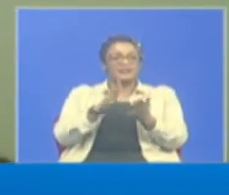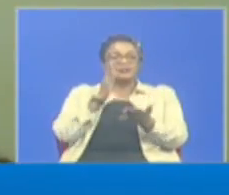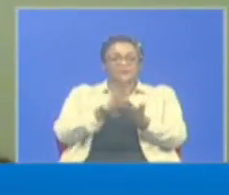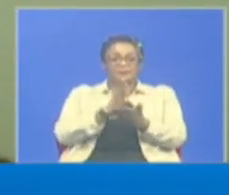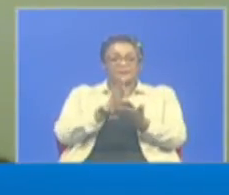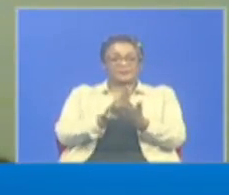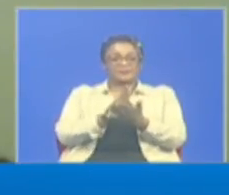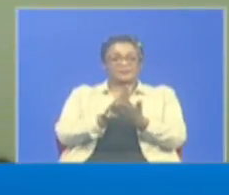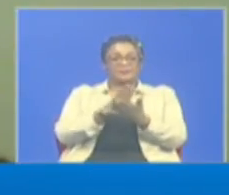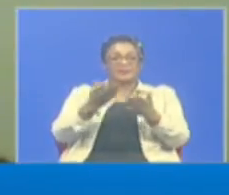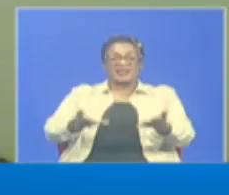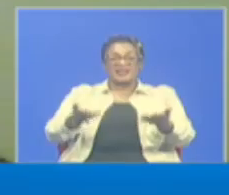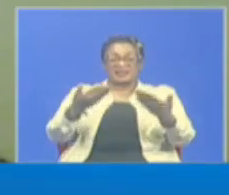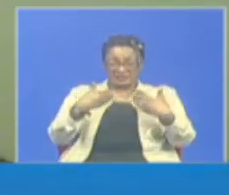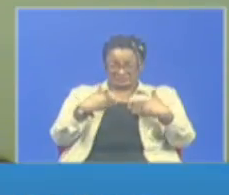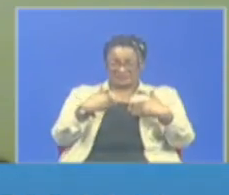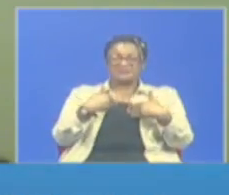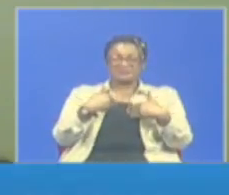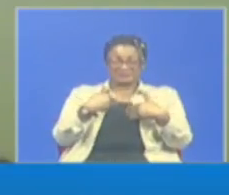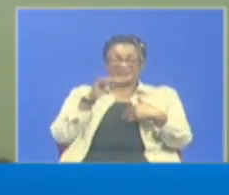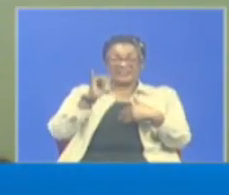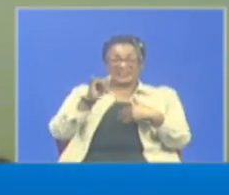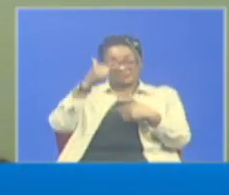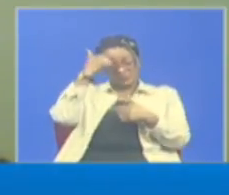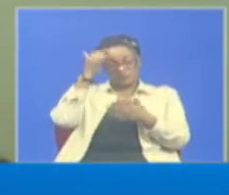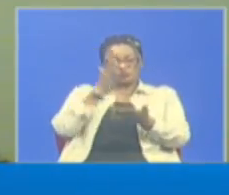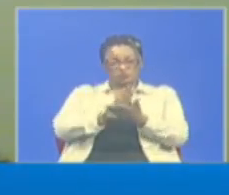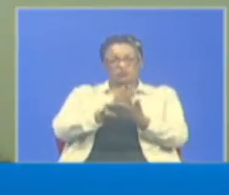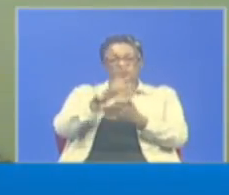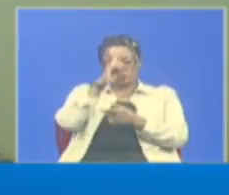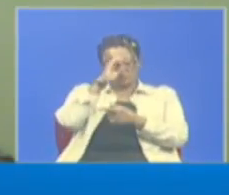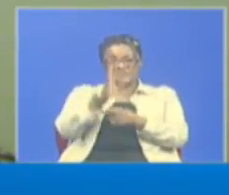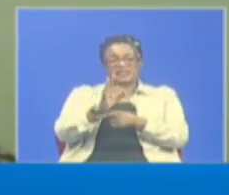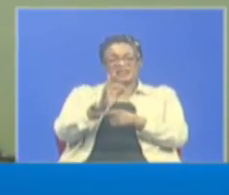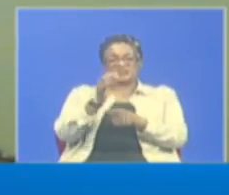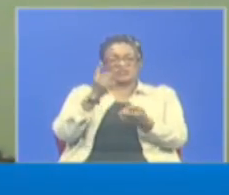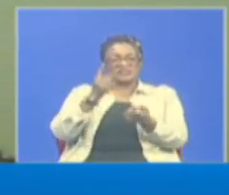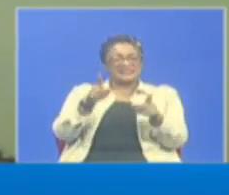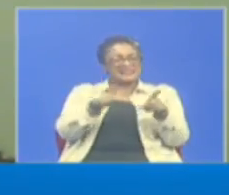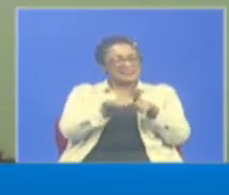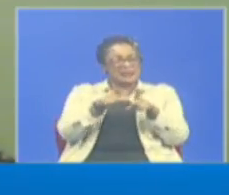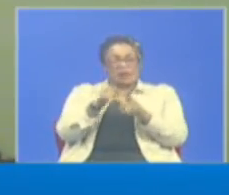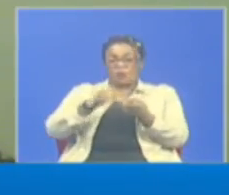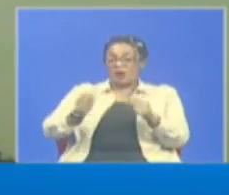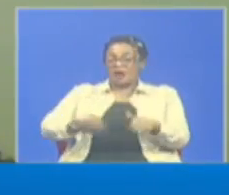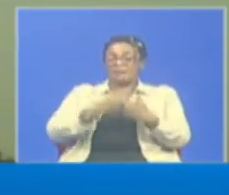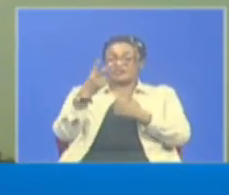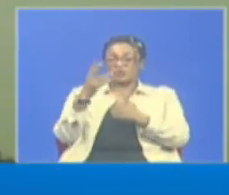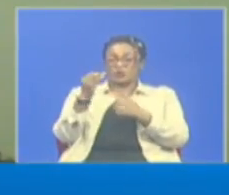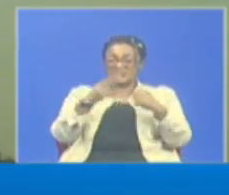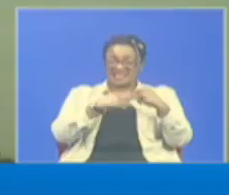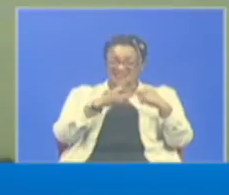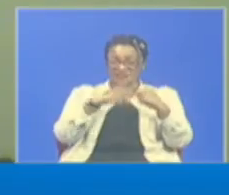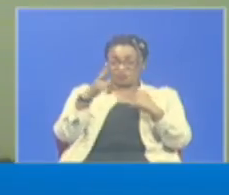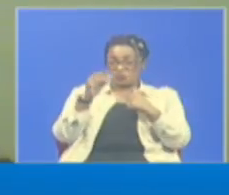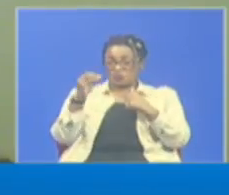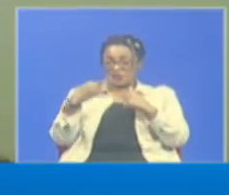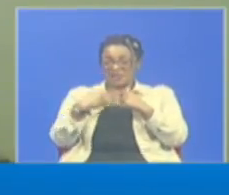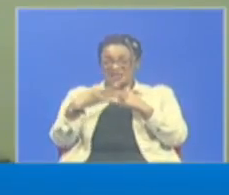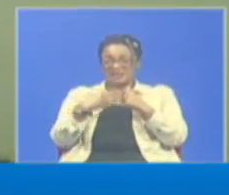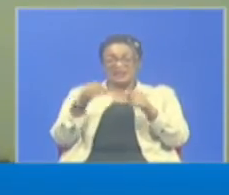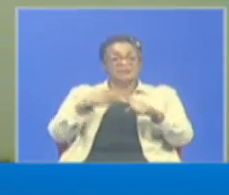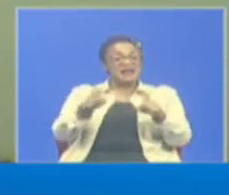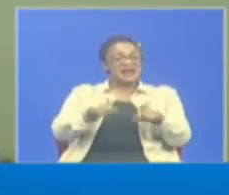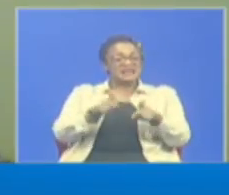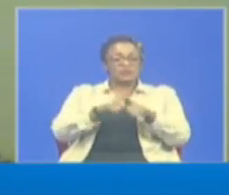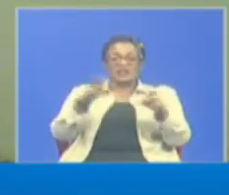sense of deja vu, because it's really a crisis just similar to what happened in 2007 and 2008. And as I'm reflecting and